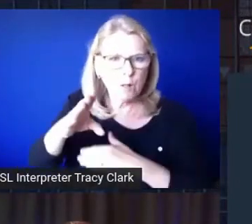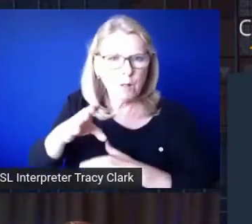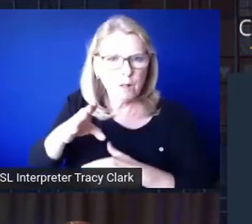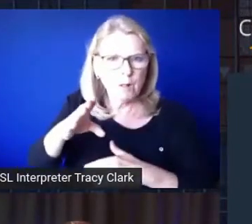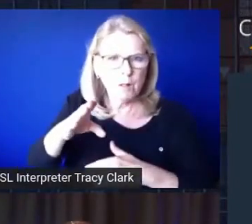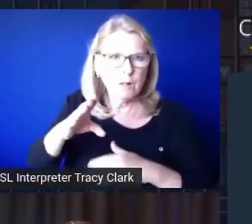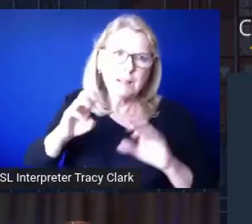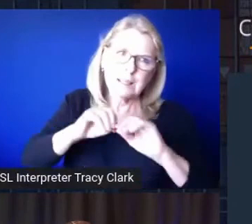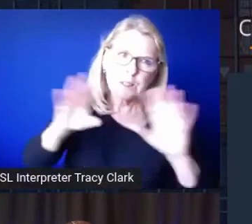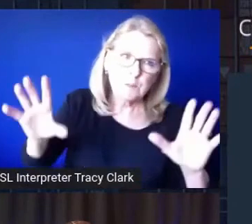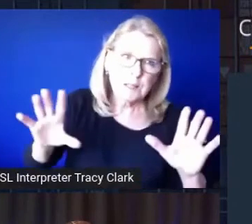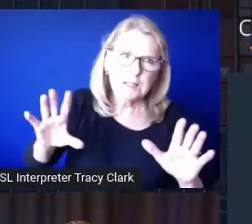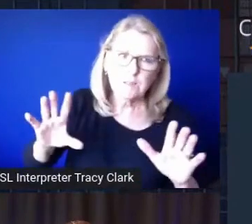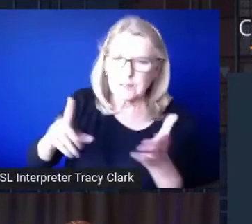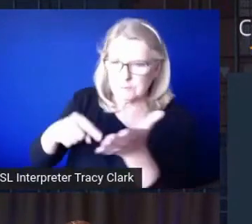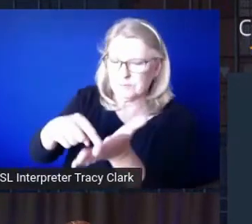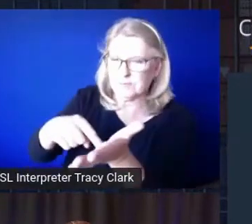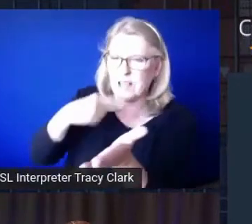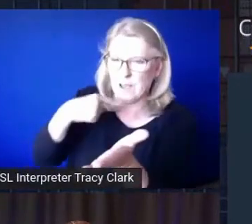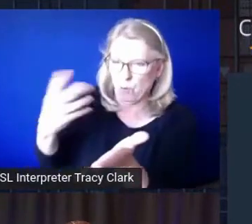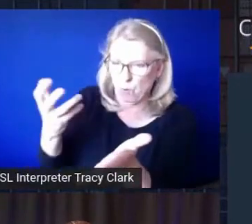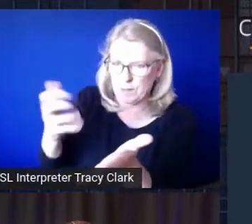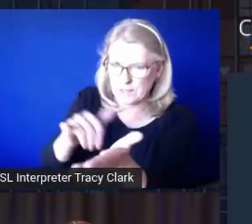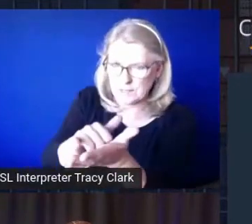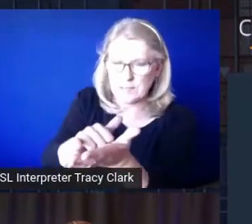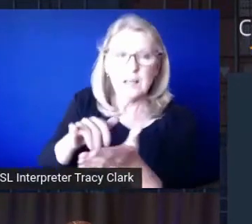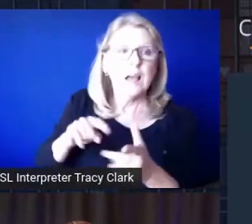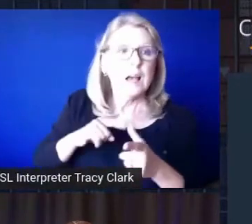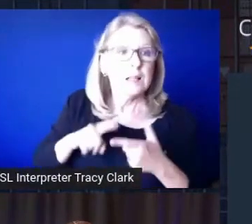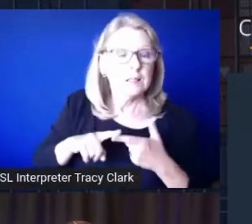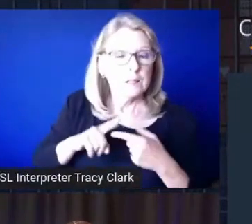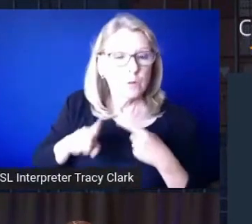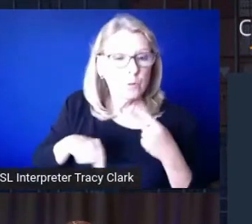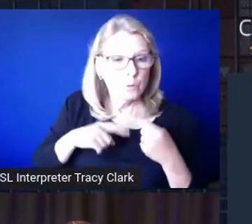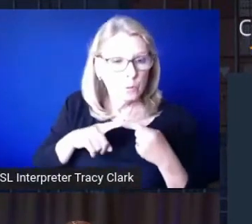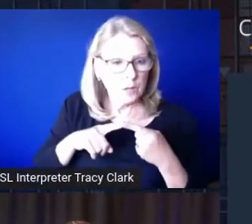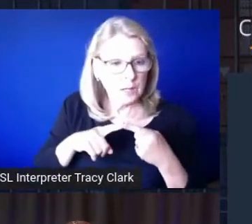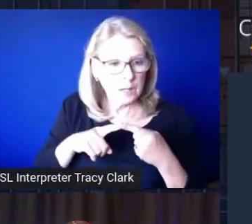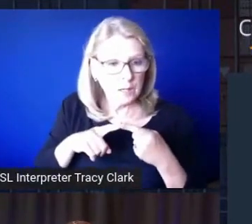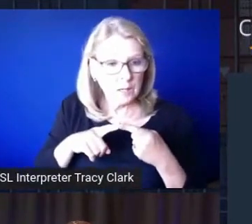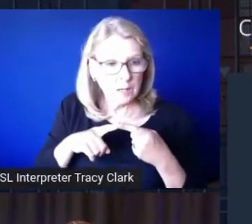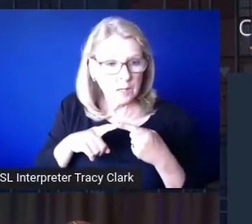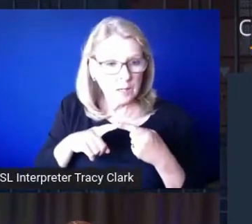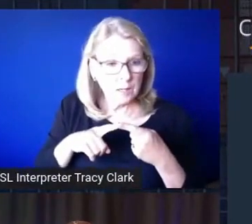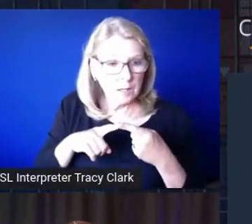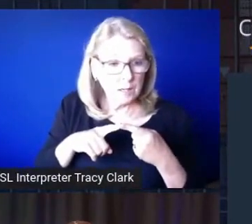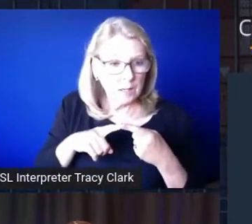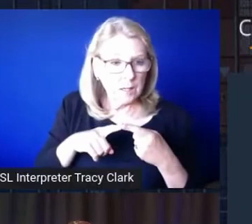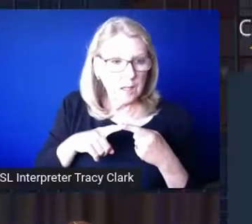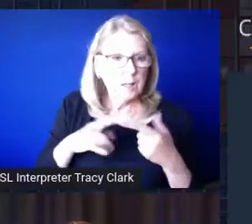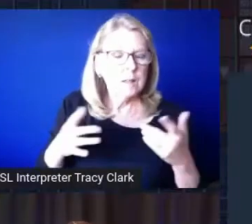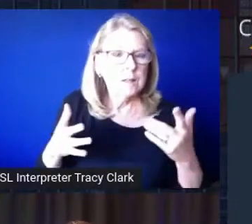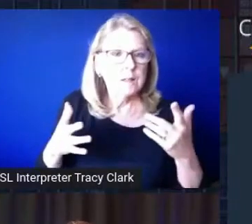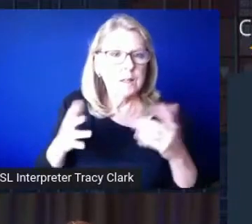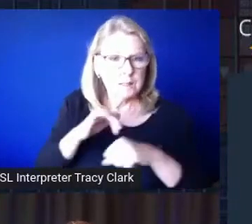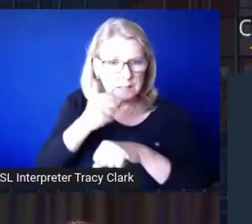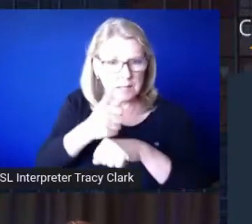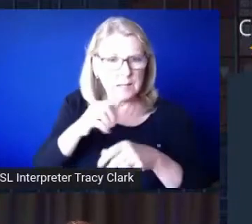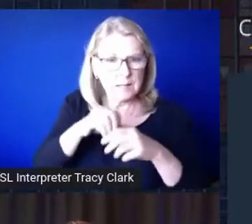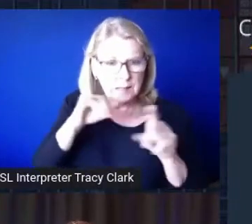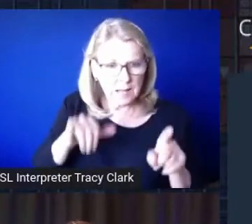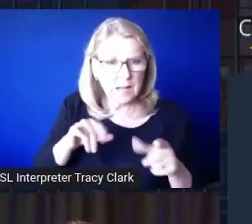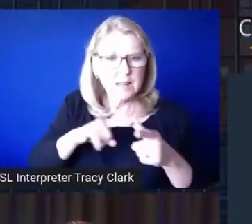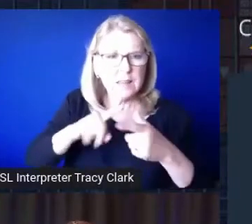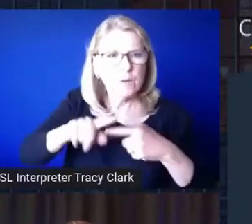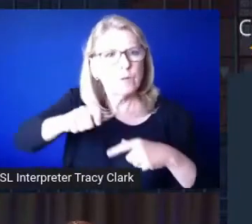they give it a shot to do it on the background, they enable that mode and just forget about it. And they know that the Bottlerocket OS